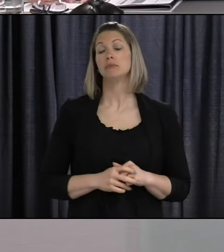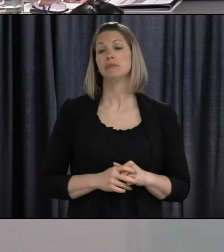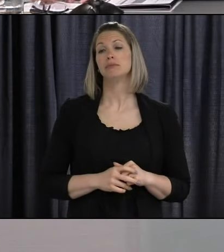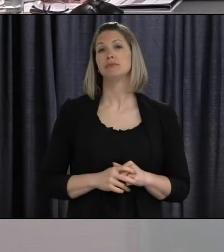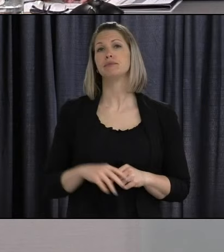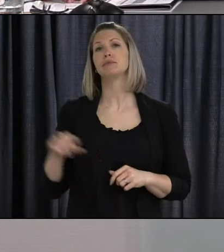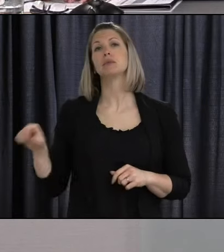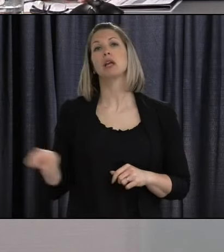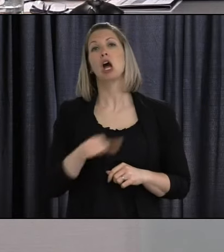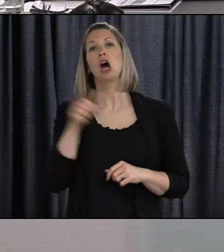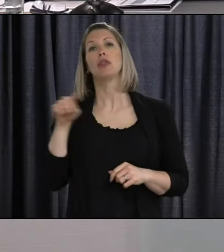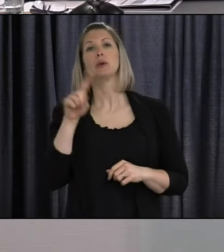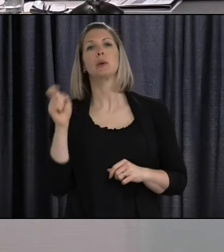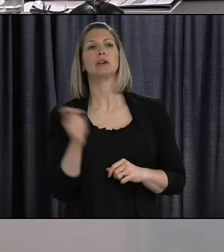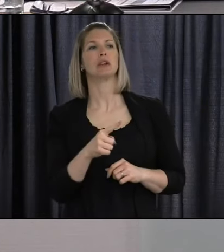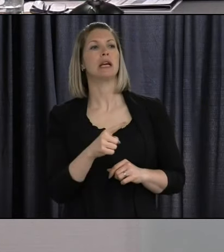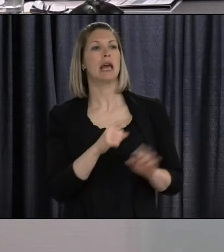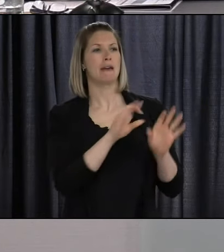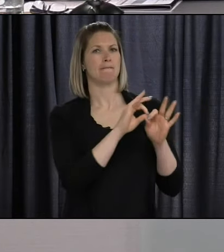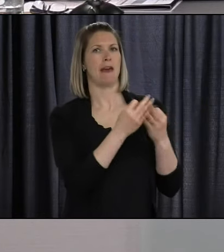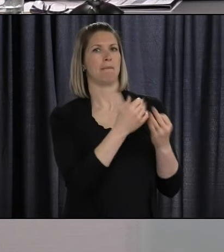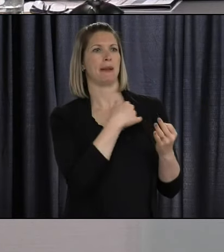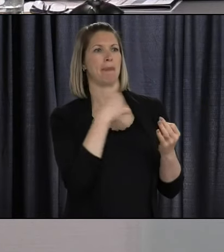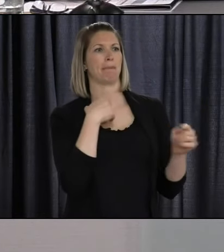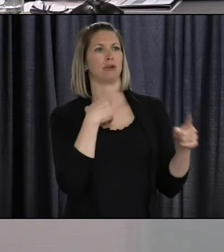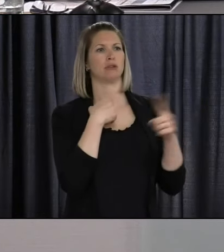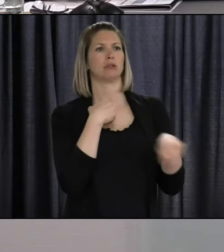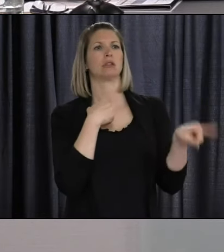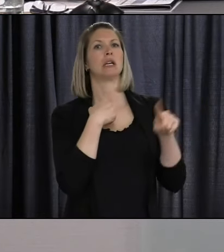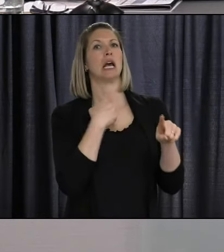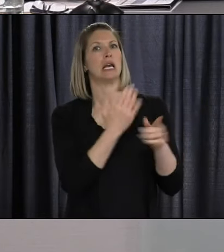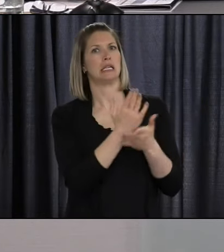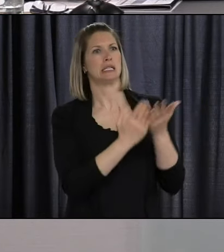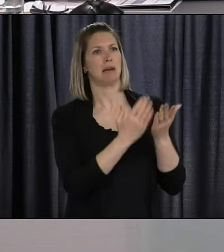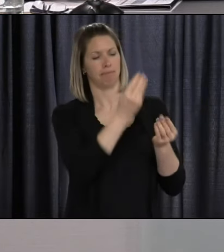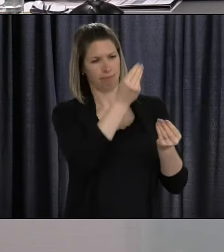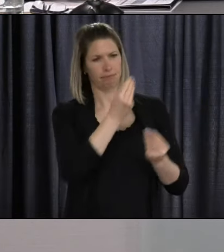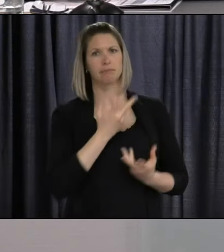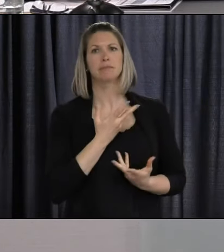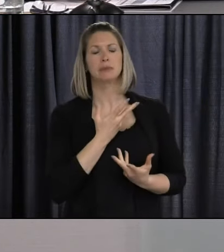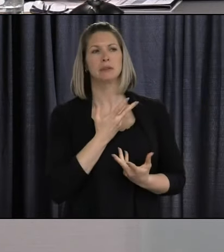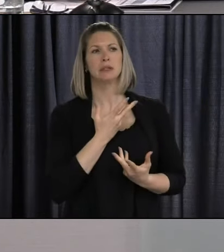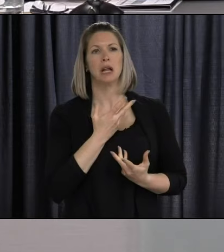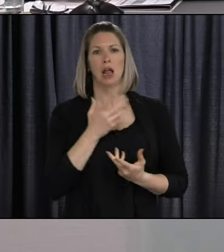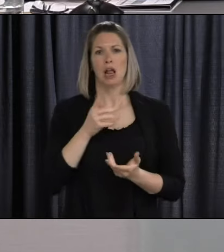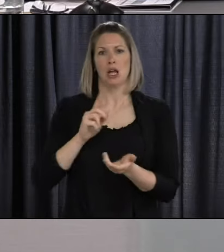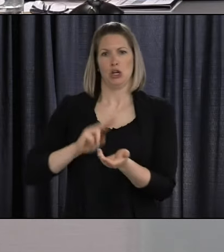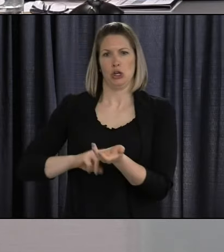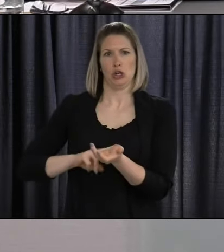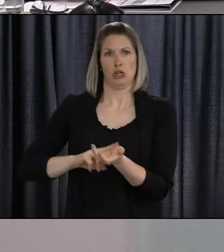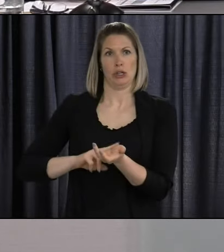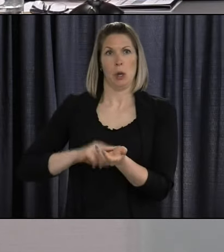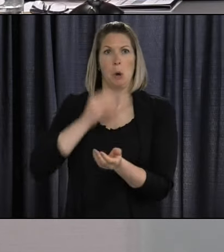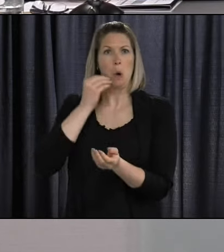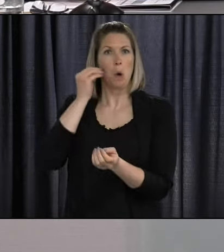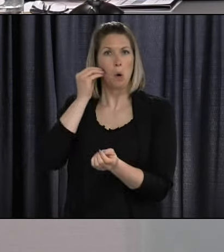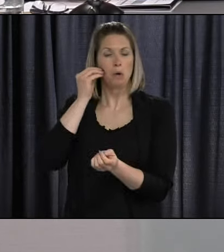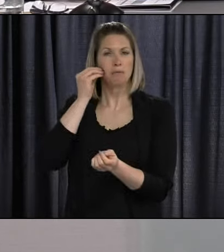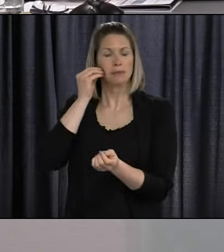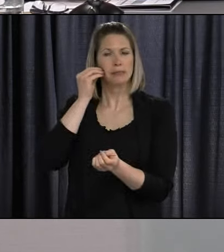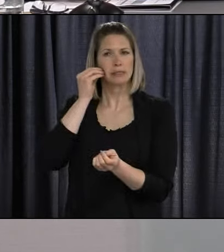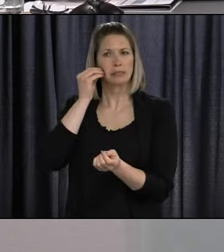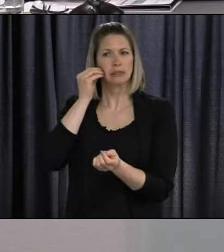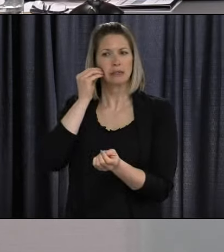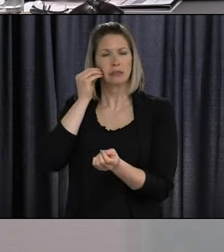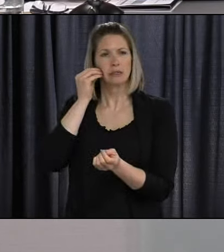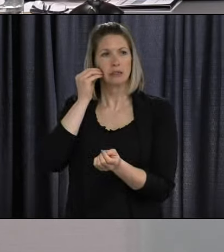matter, we've heard from family members who are worried that for long-term care homes, if there are people who test positive,